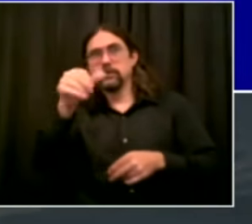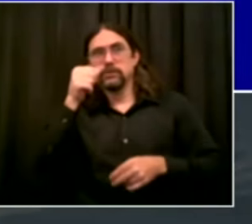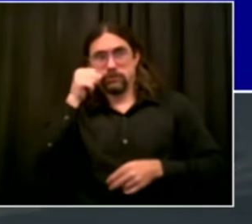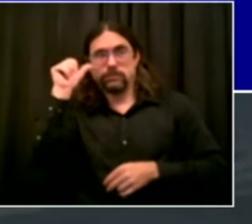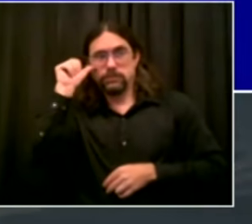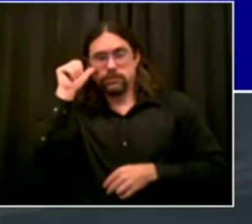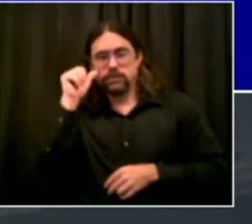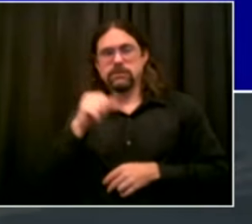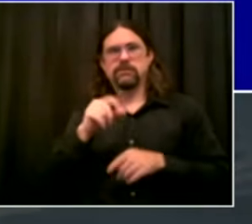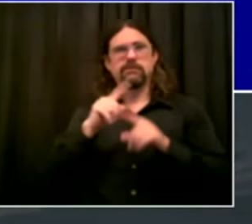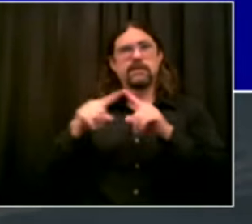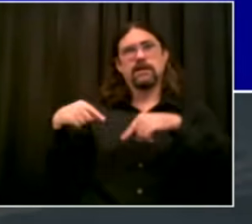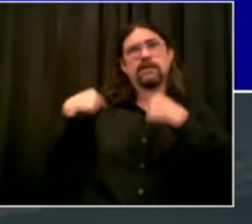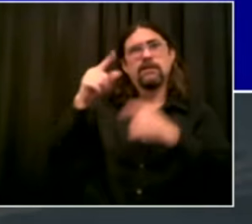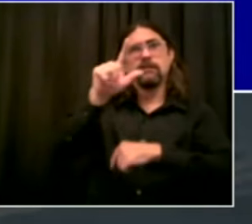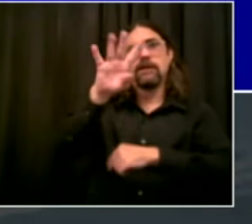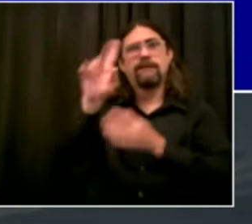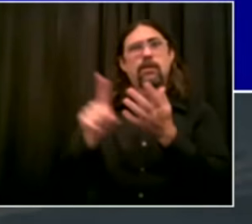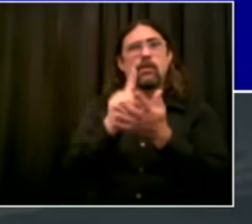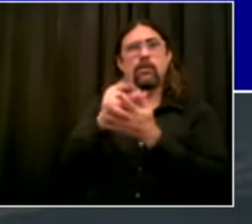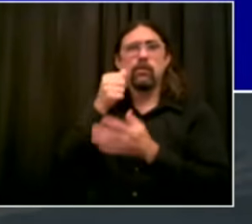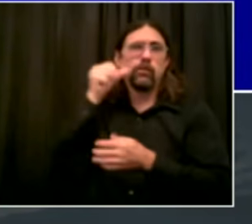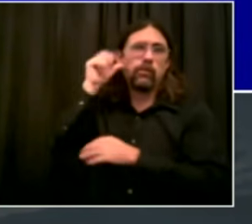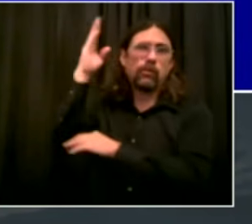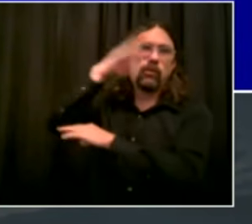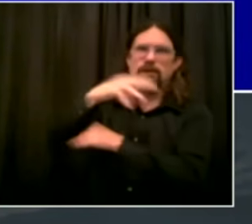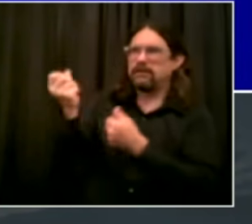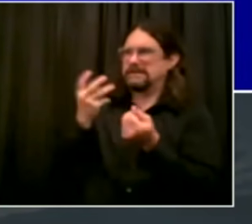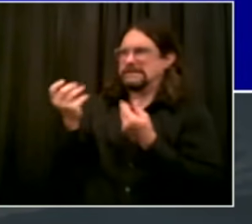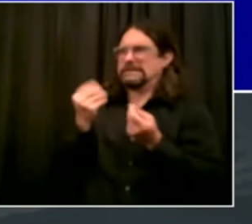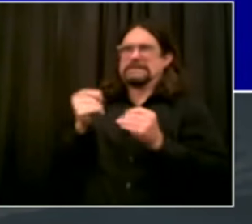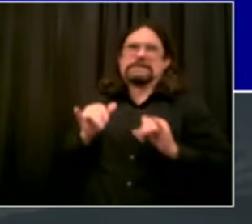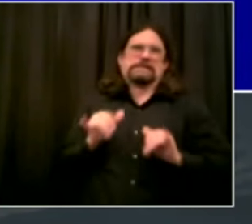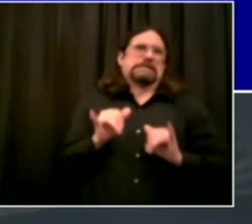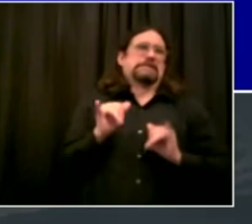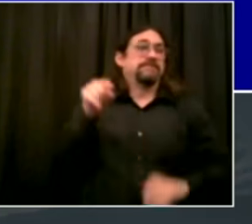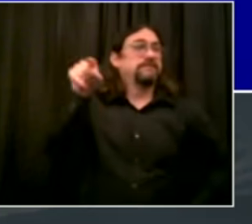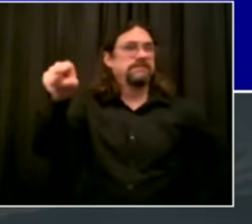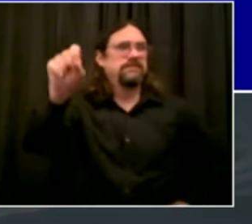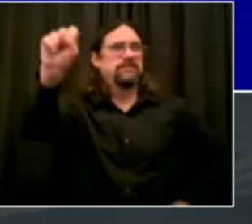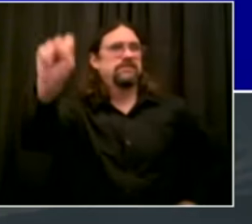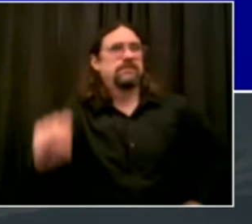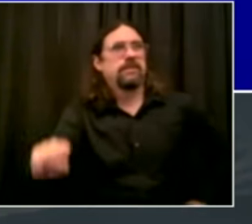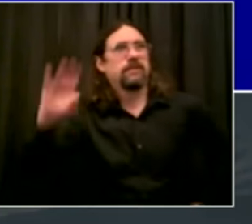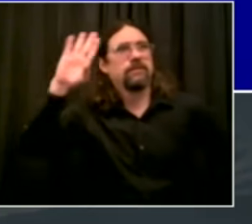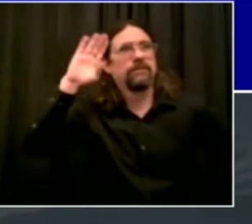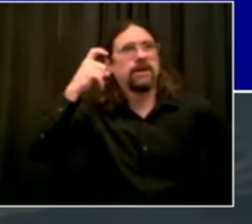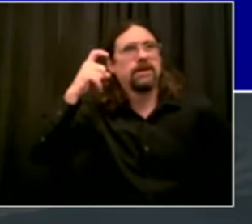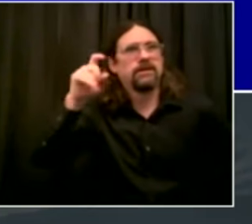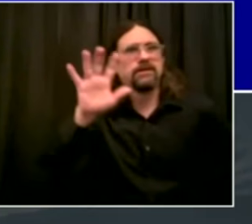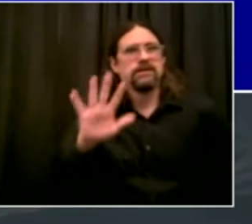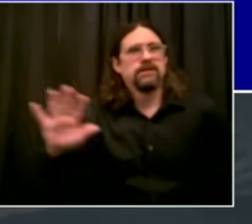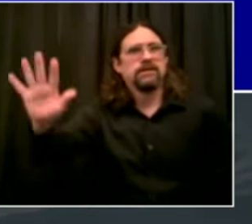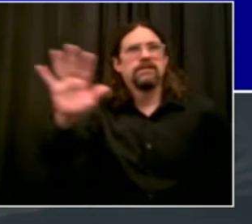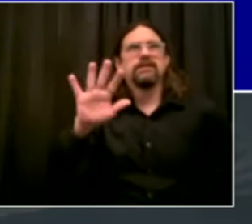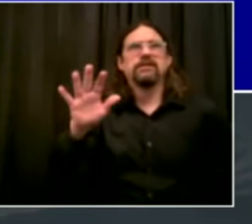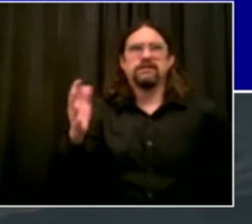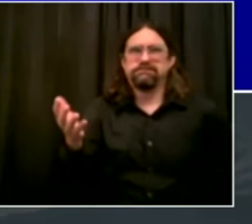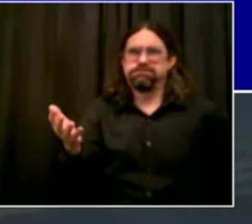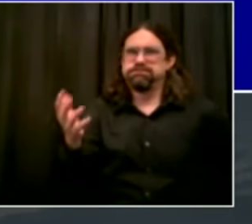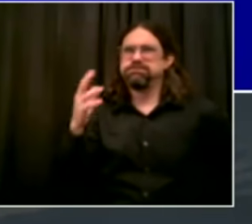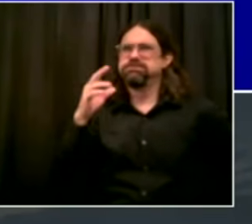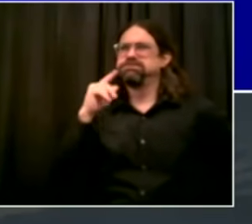We have a lot to do because we're seeing a serious uptick in multiple neighborhoods